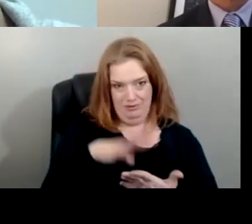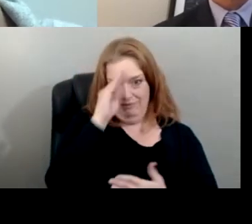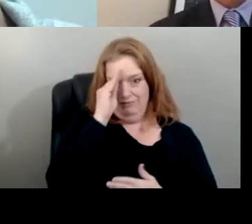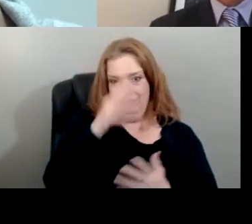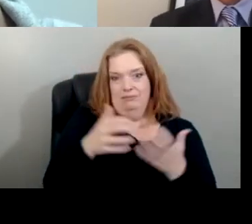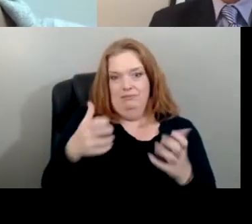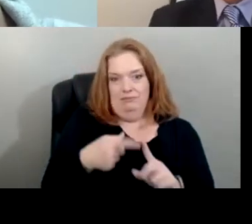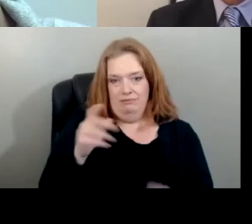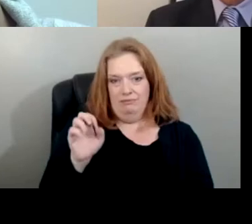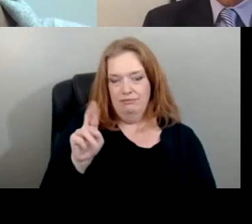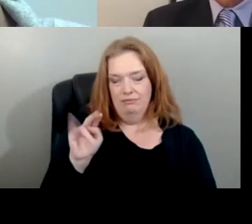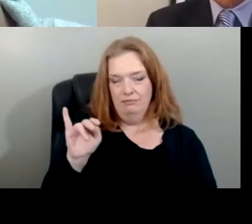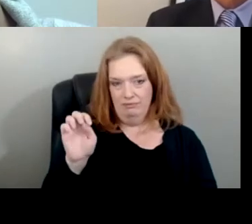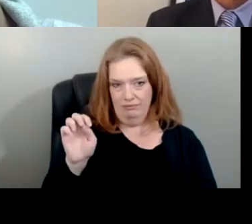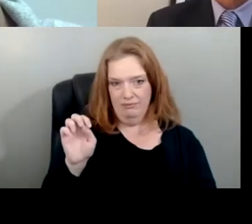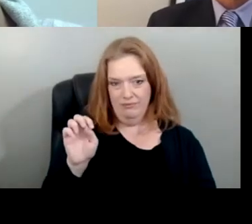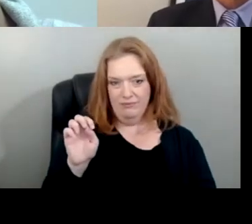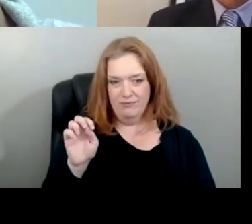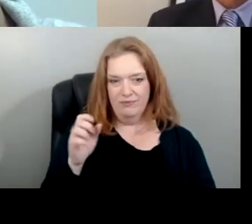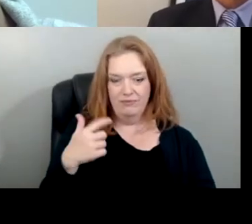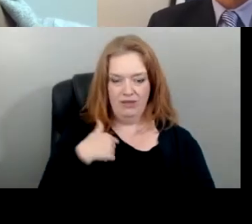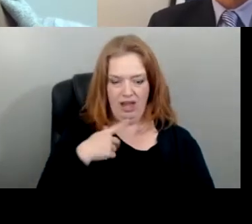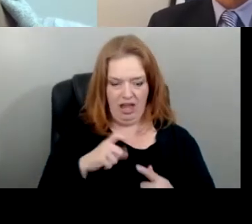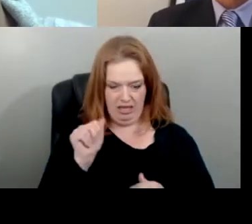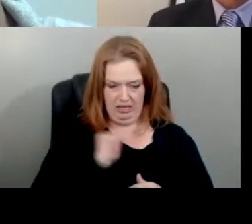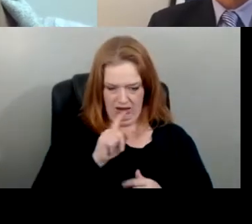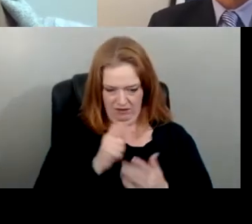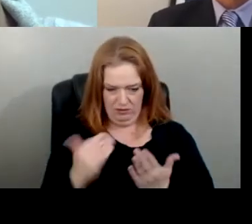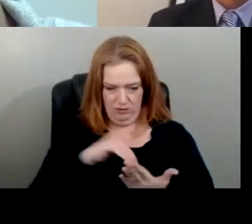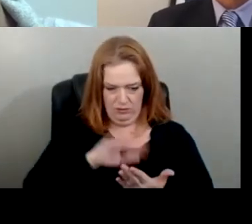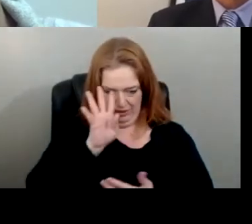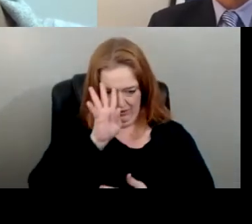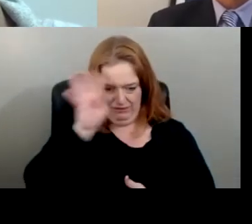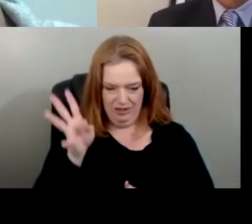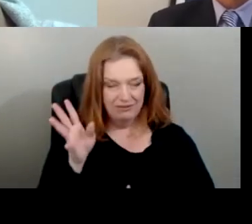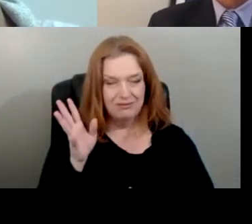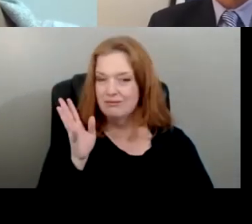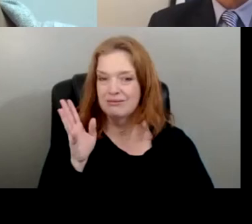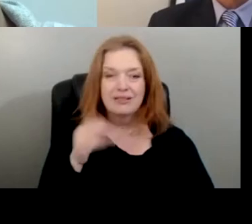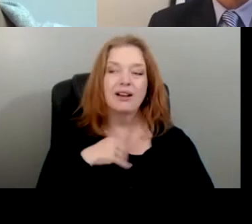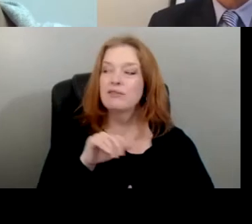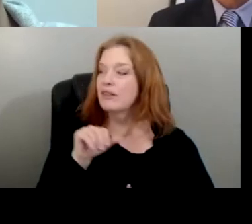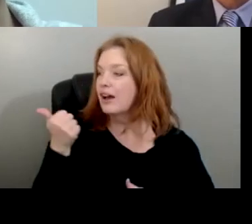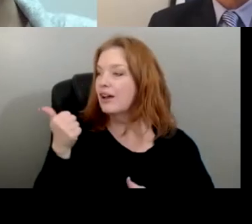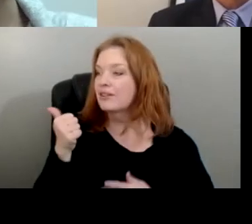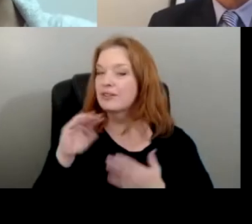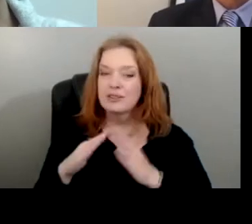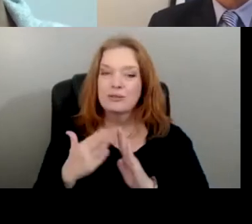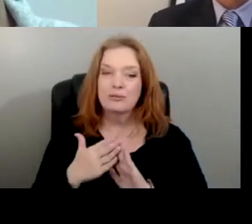data part, is I don't have to reinvent the wheel. Like, there's other questions, and other communities that have already done this work